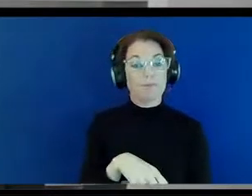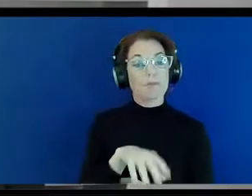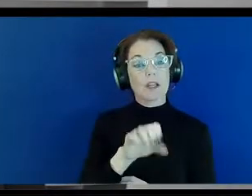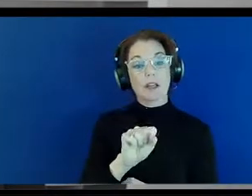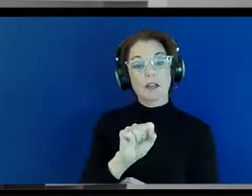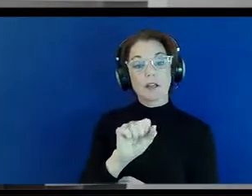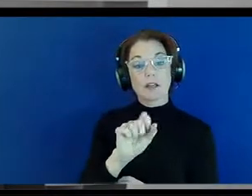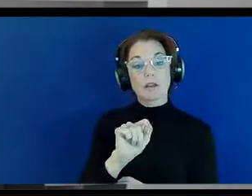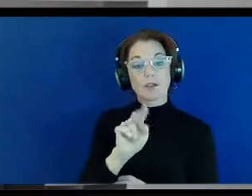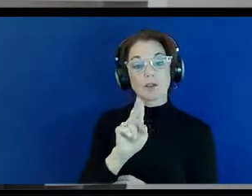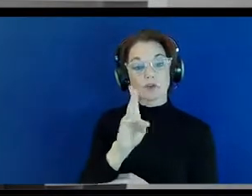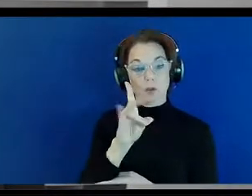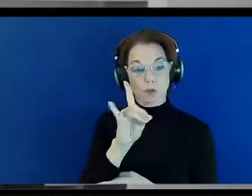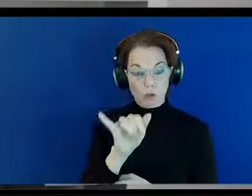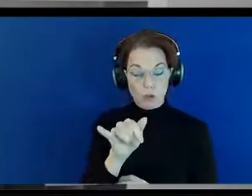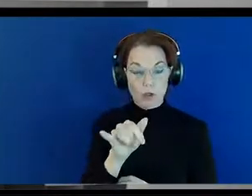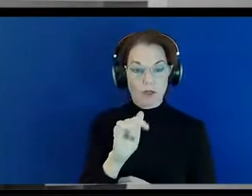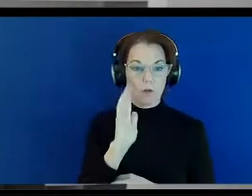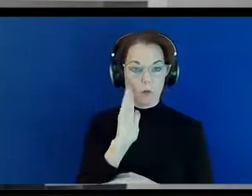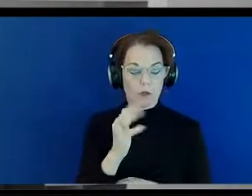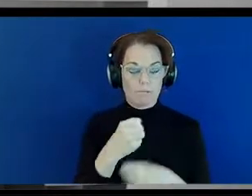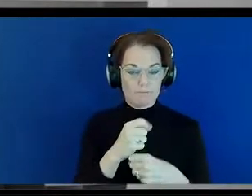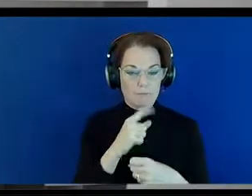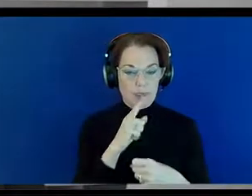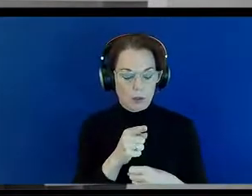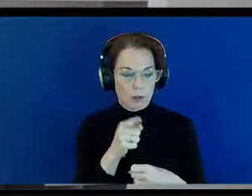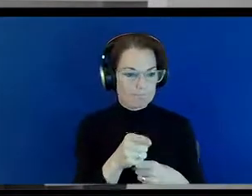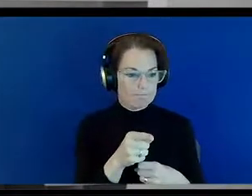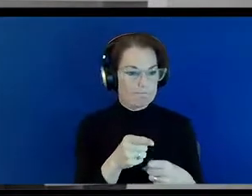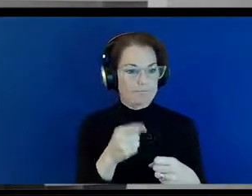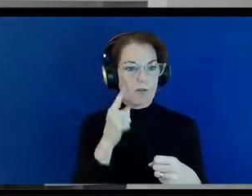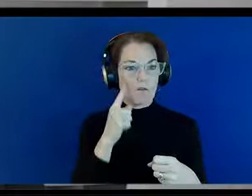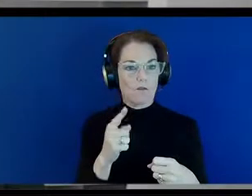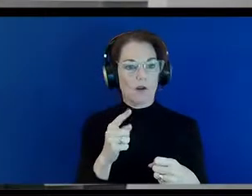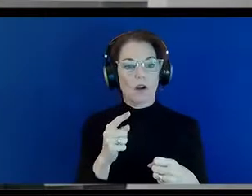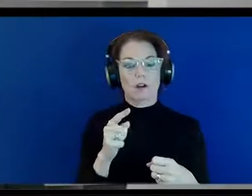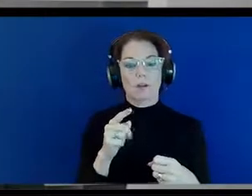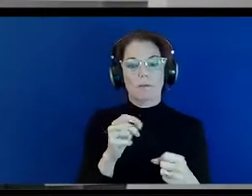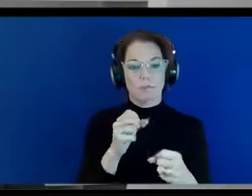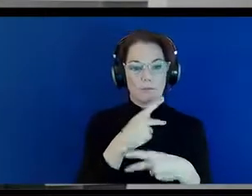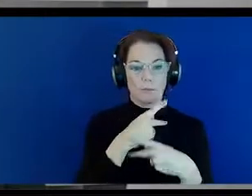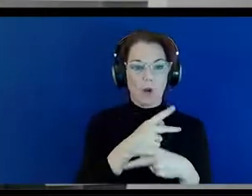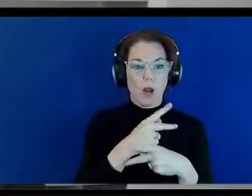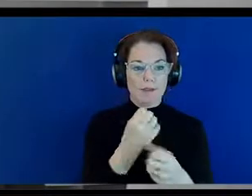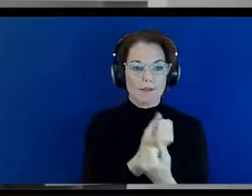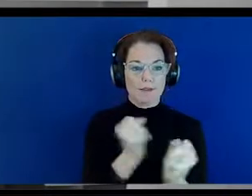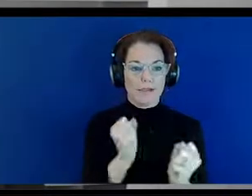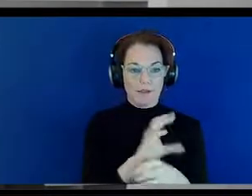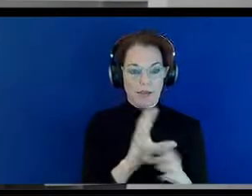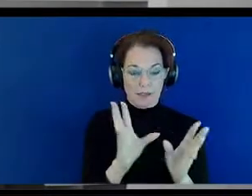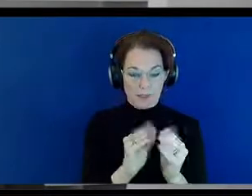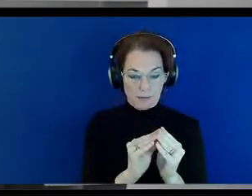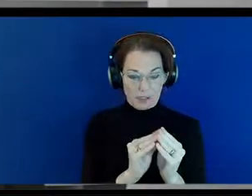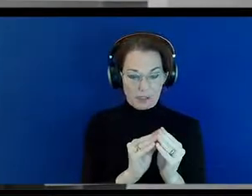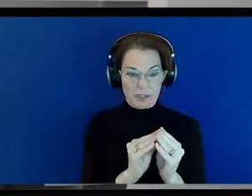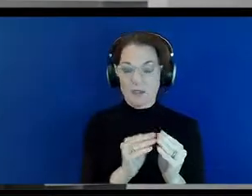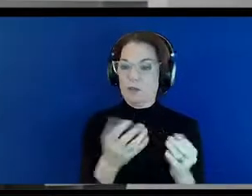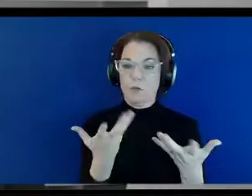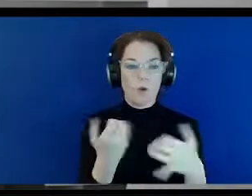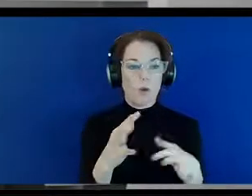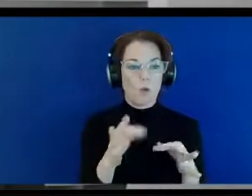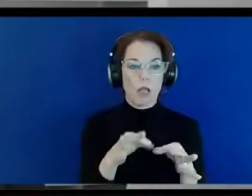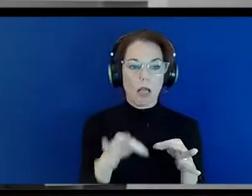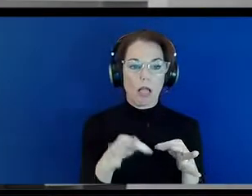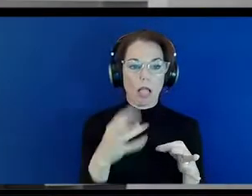to produce final rules at the Consumer Product Safety Commission without delay. By avoiding delays of 2 years or